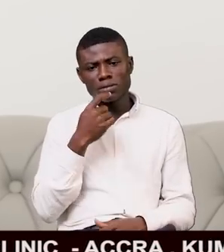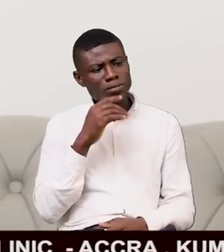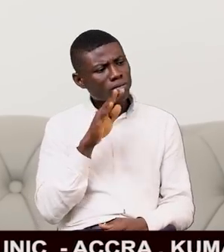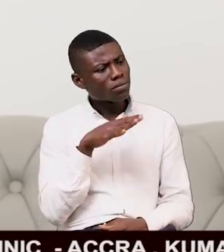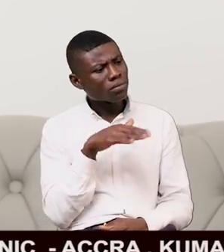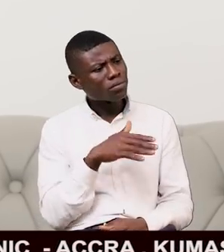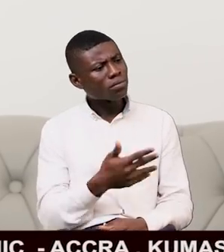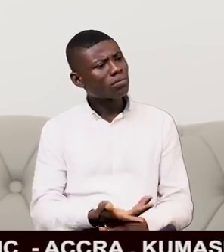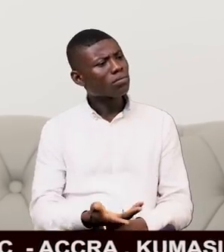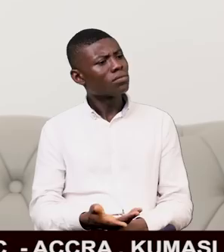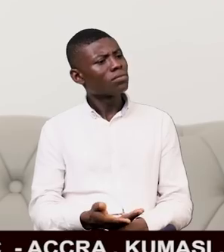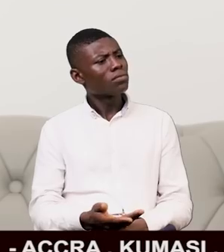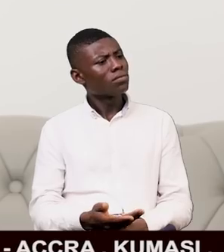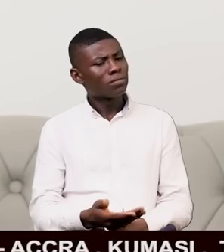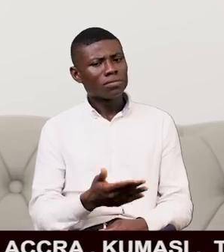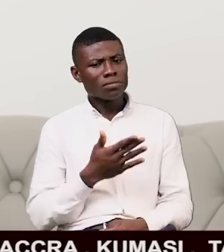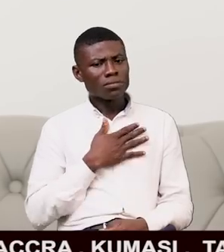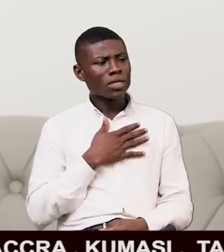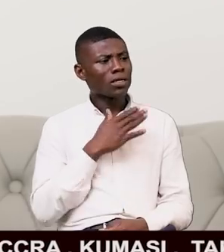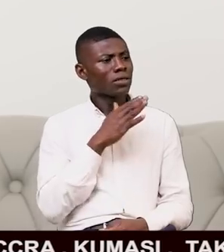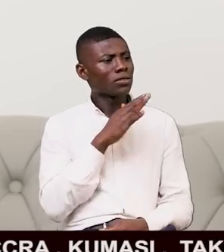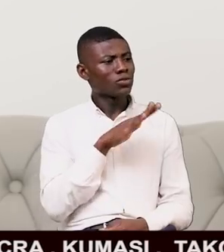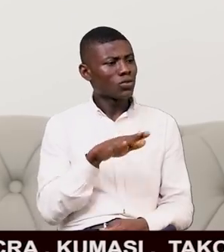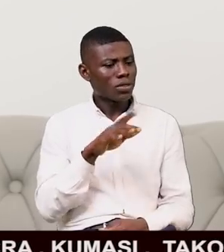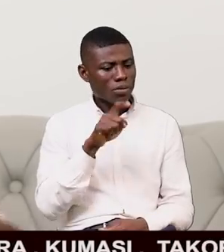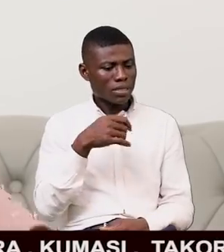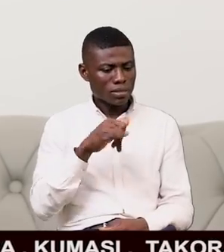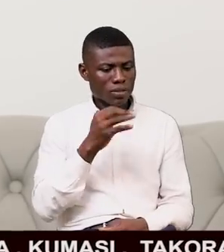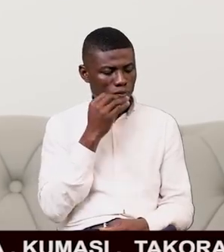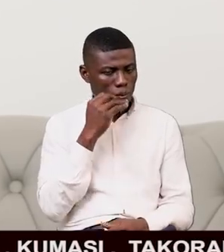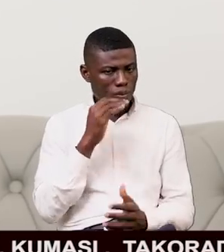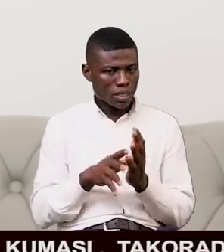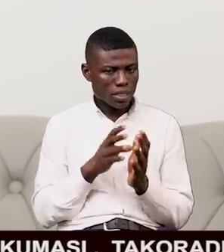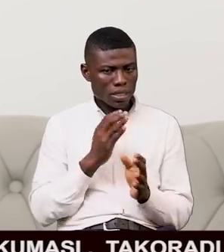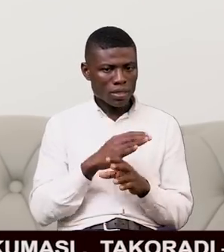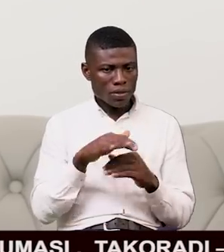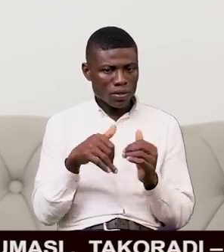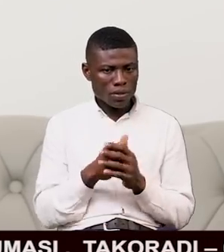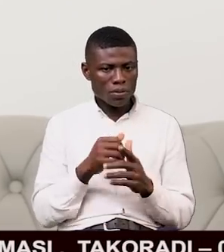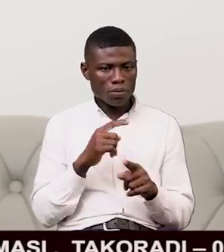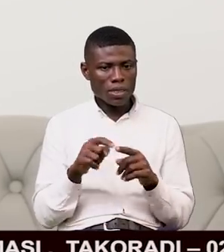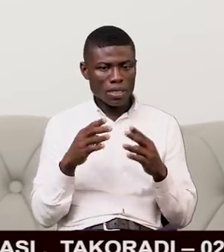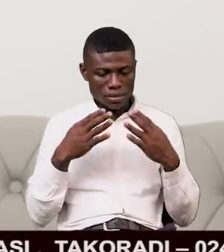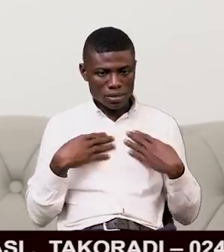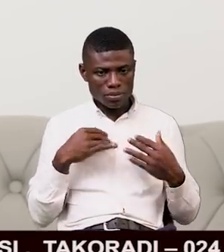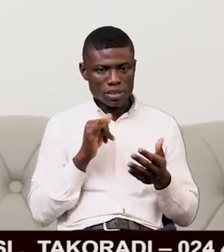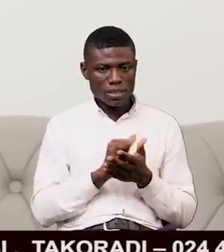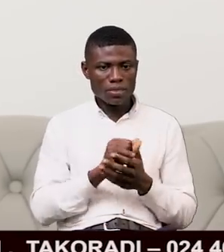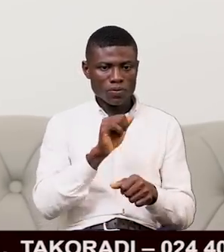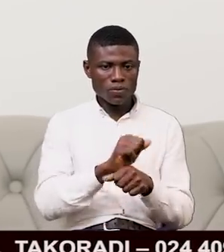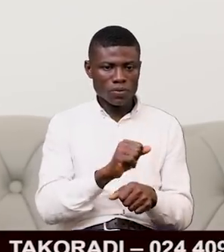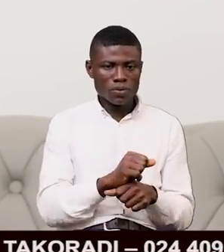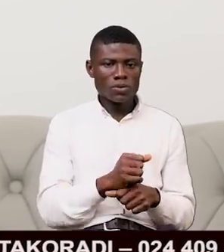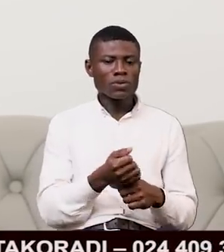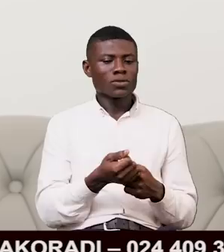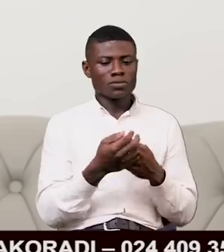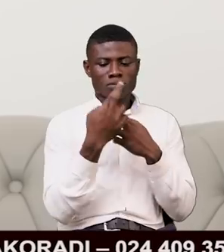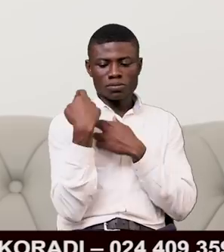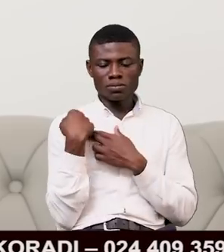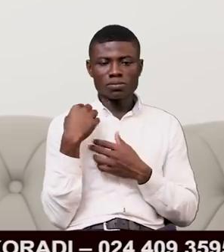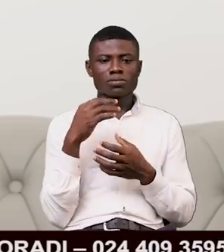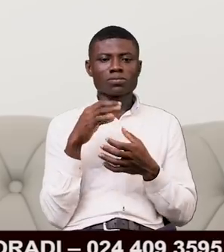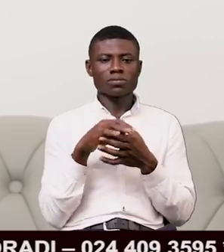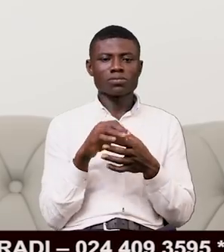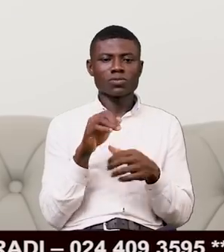rubber. Memano, I was a wooden fee, na o show warm. That's all what dear to me said, Jumano, or not so fat on a